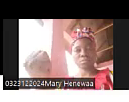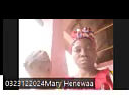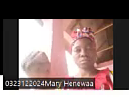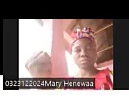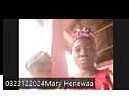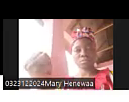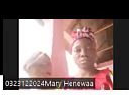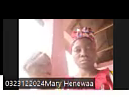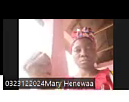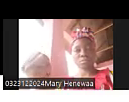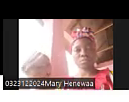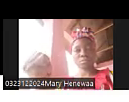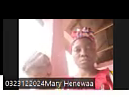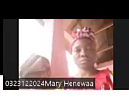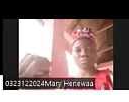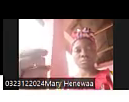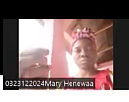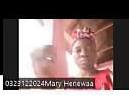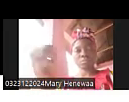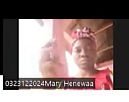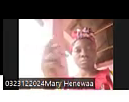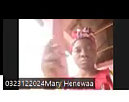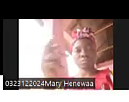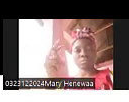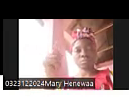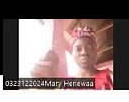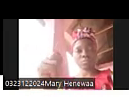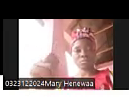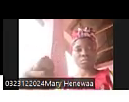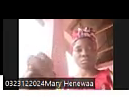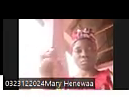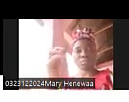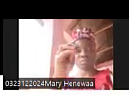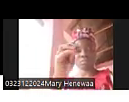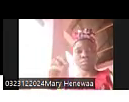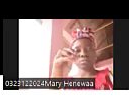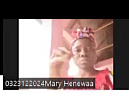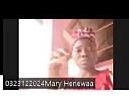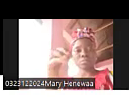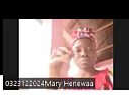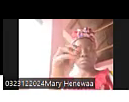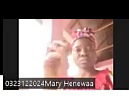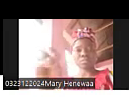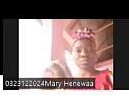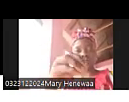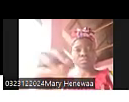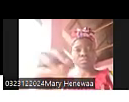Gloria, spell the first one for us. Name.